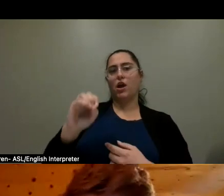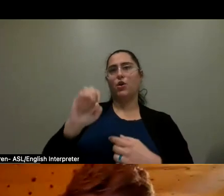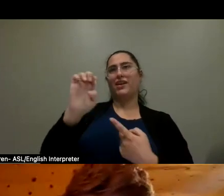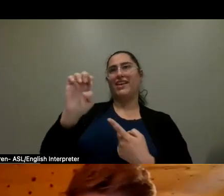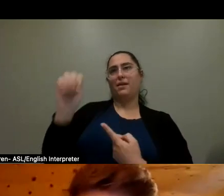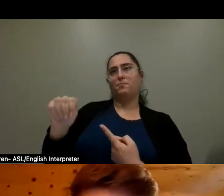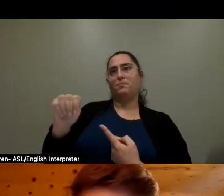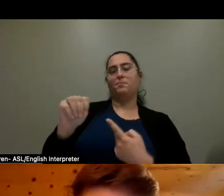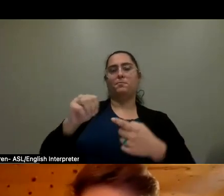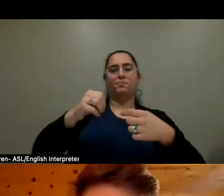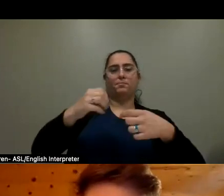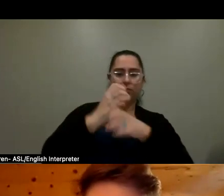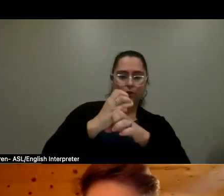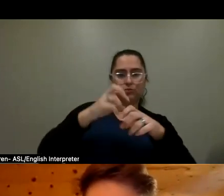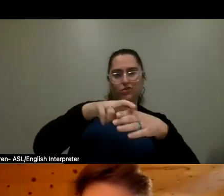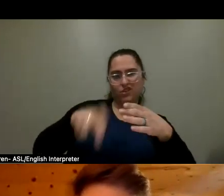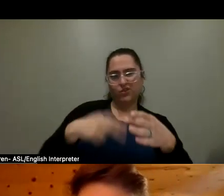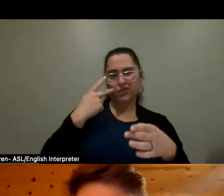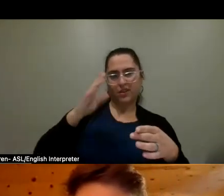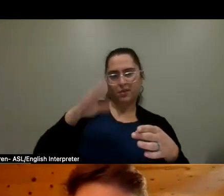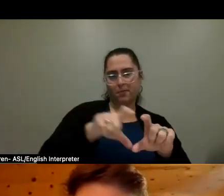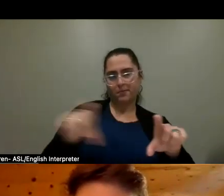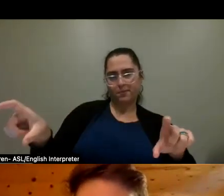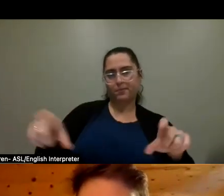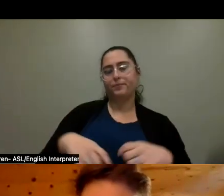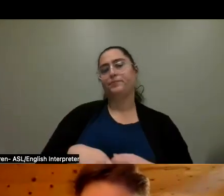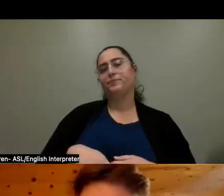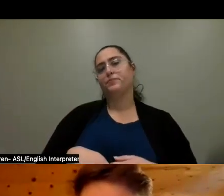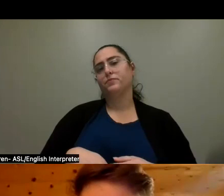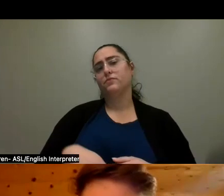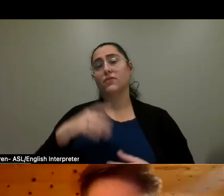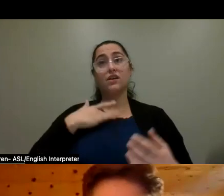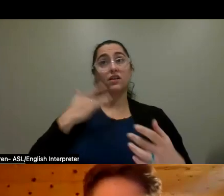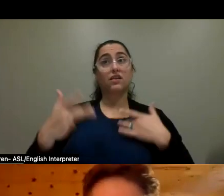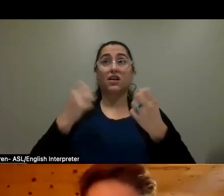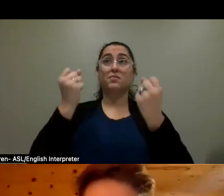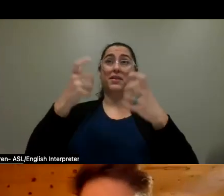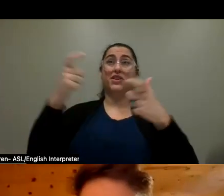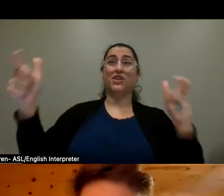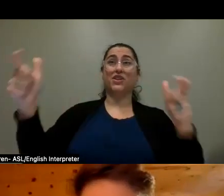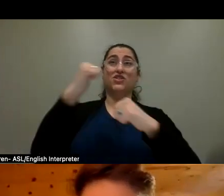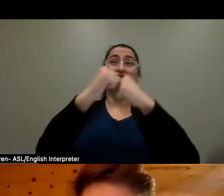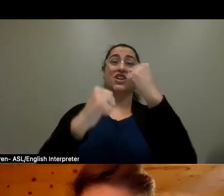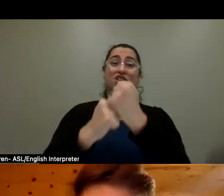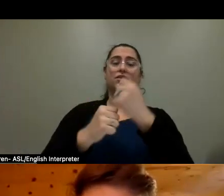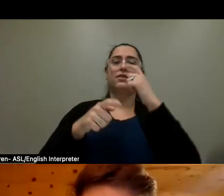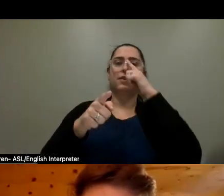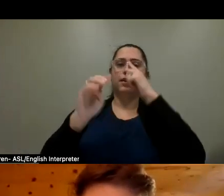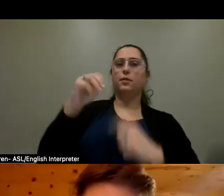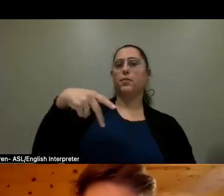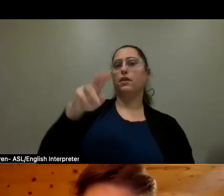microscopy results. So that's quite exciting. There's lots of big structures, and I'll show ProteinMPNN can redesign